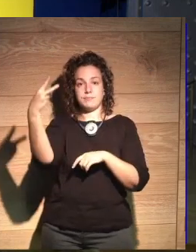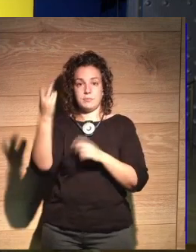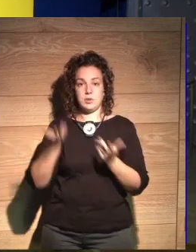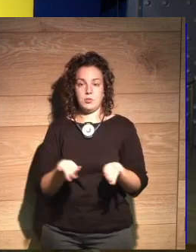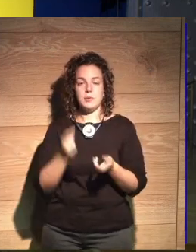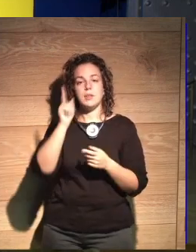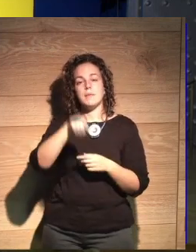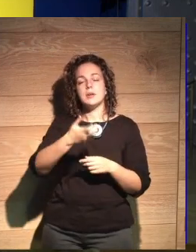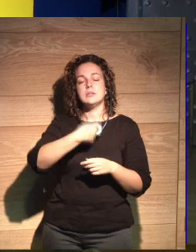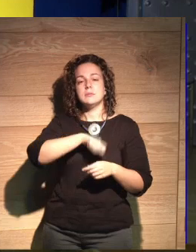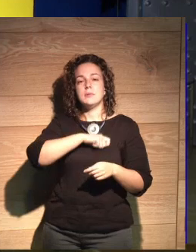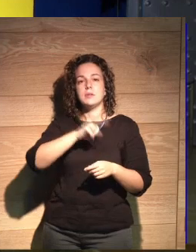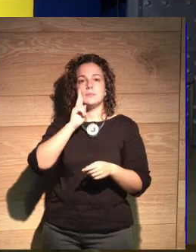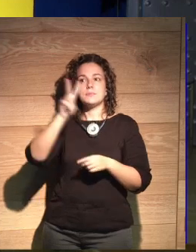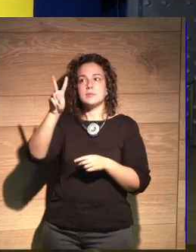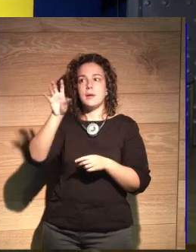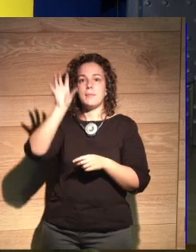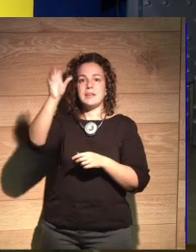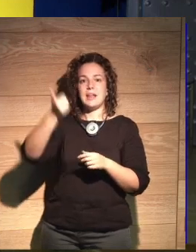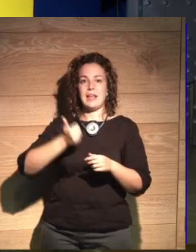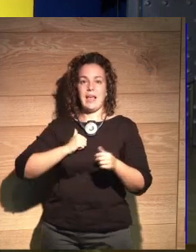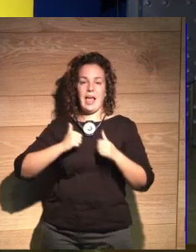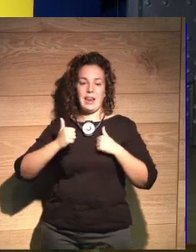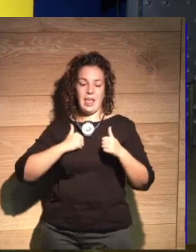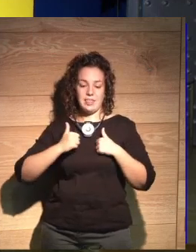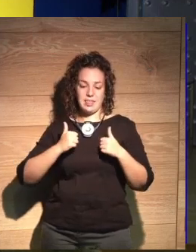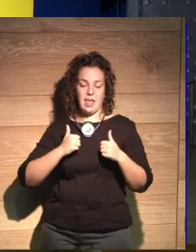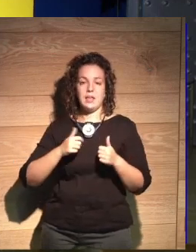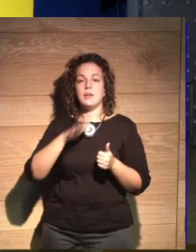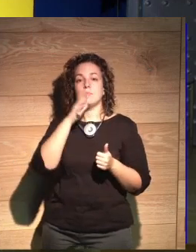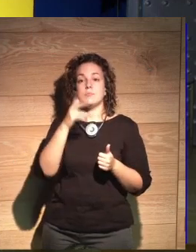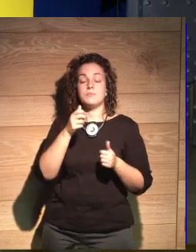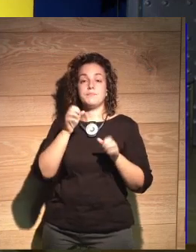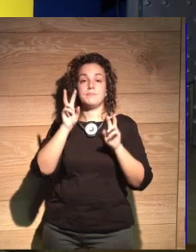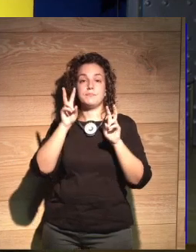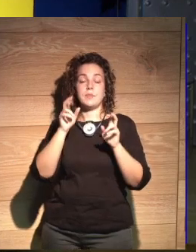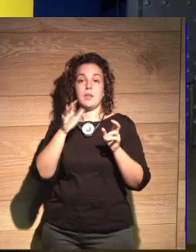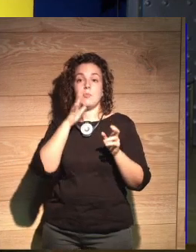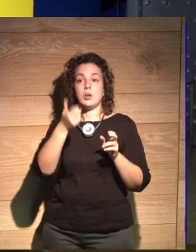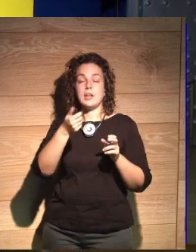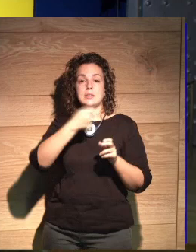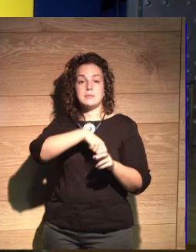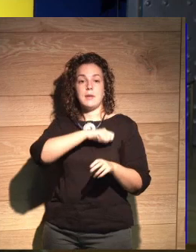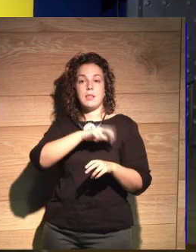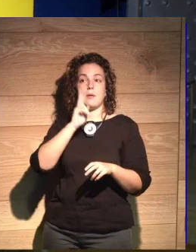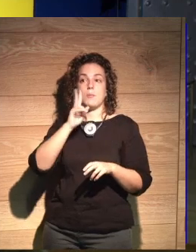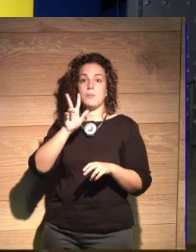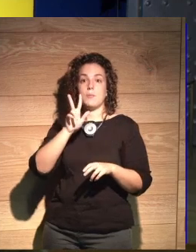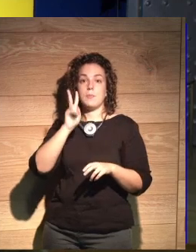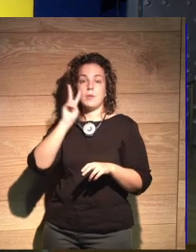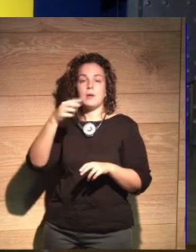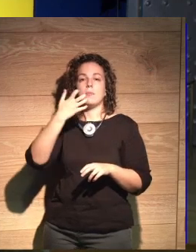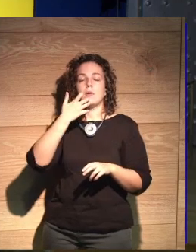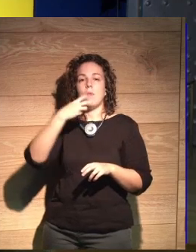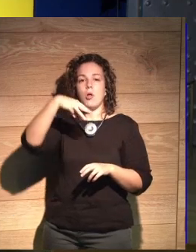and its resolution of the Quebec problem. Spain could look to New Zealand and its dealing with the Maoris. Spain could look